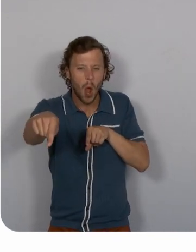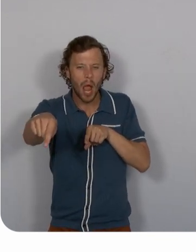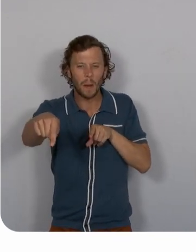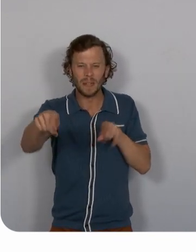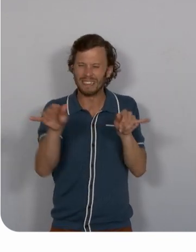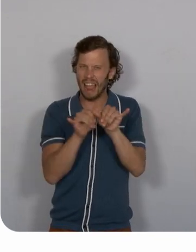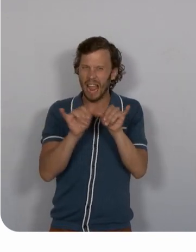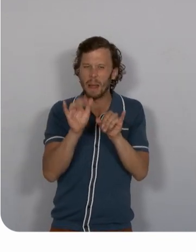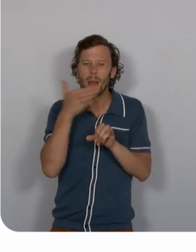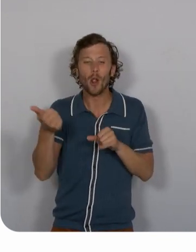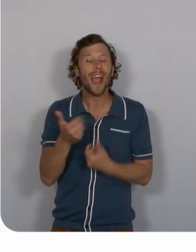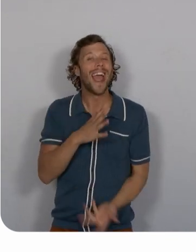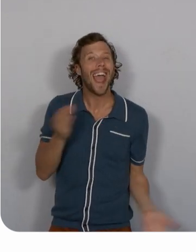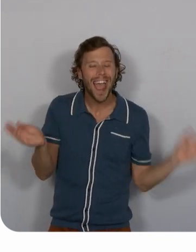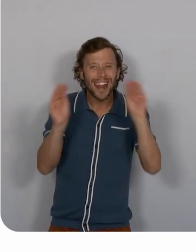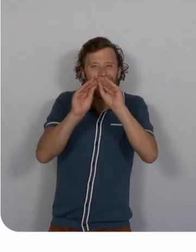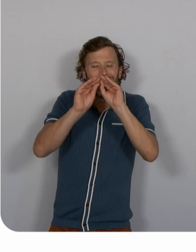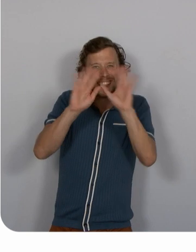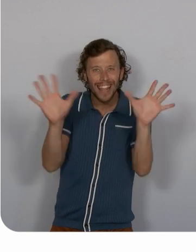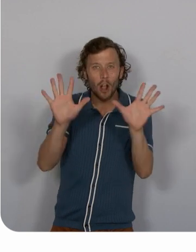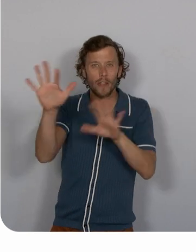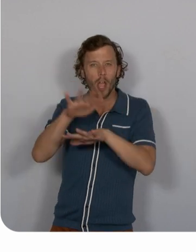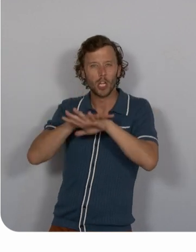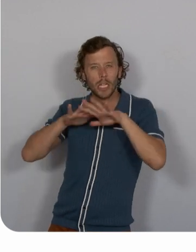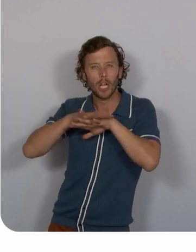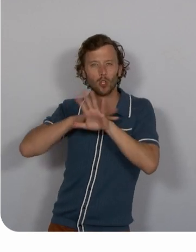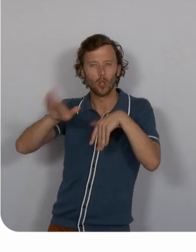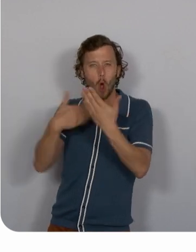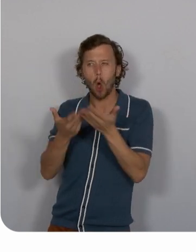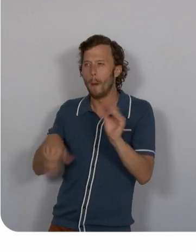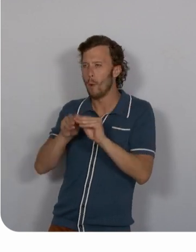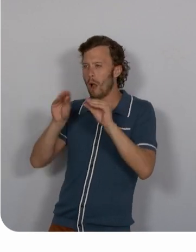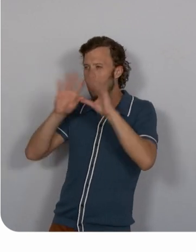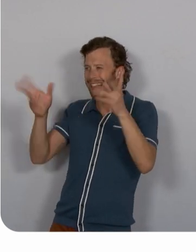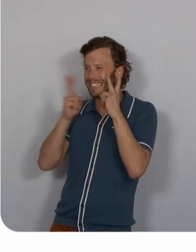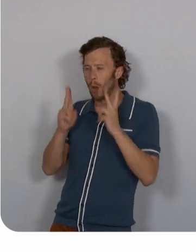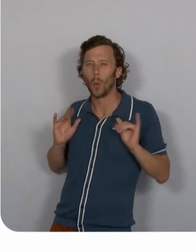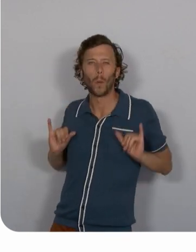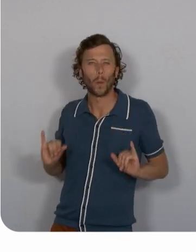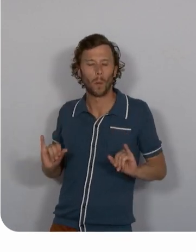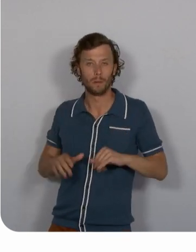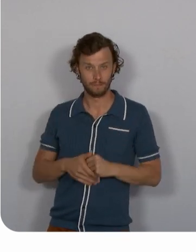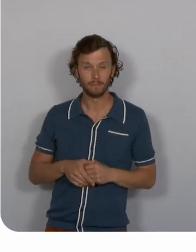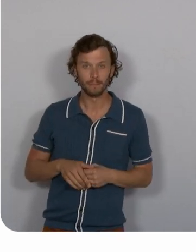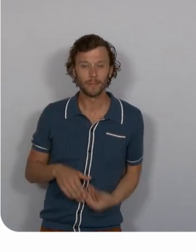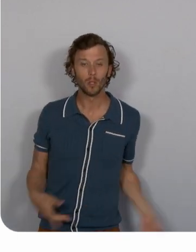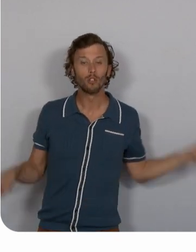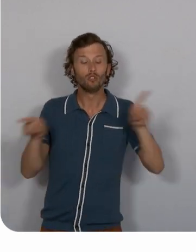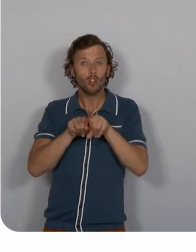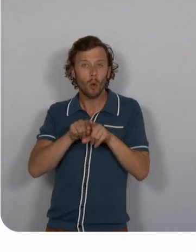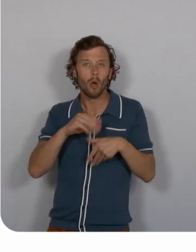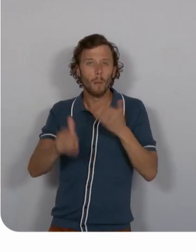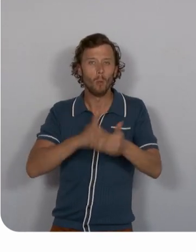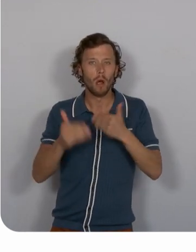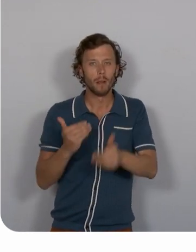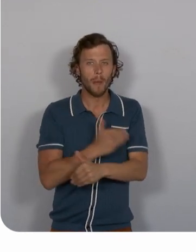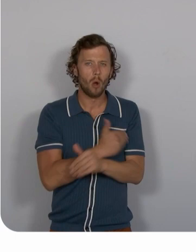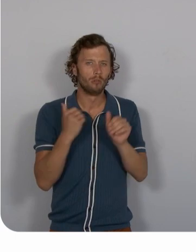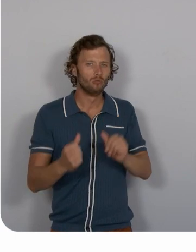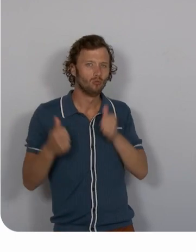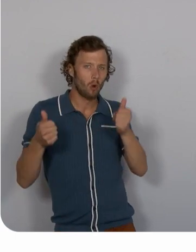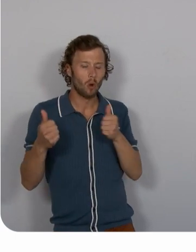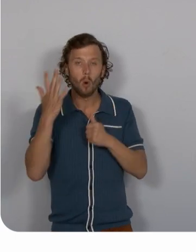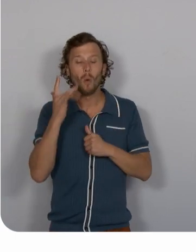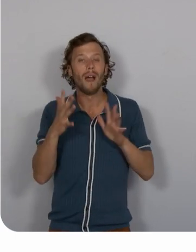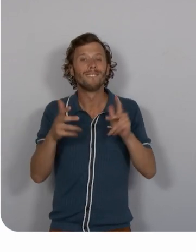resolution of their textures. Quest 3 provides improved processing power so you can choose the